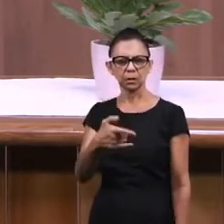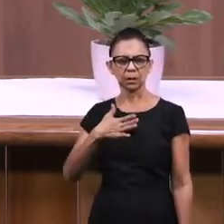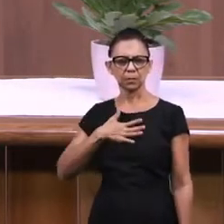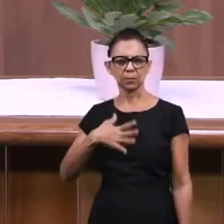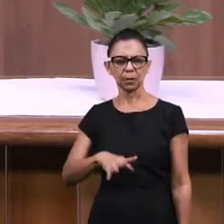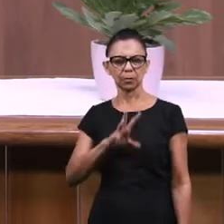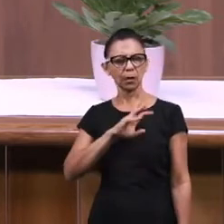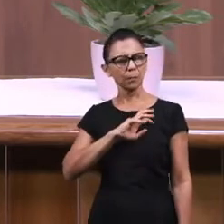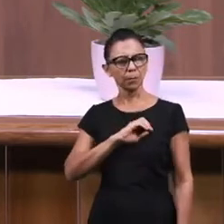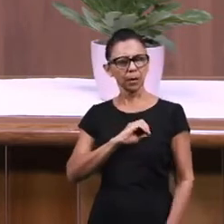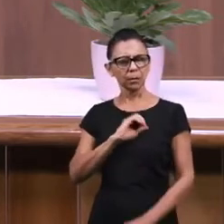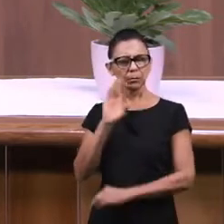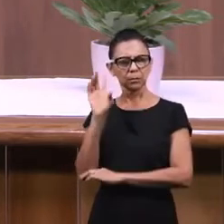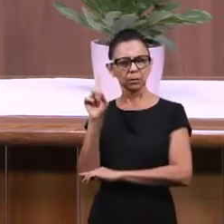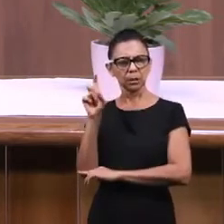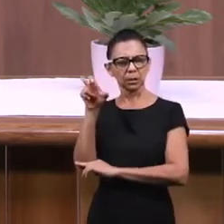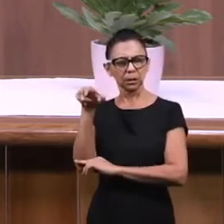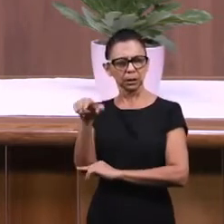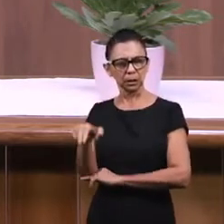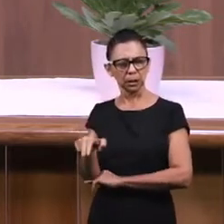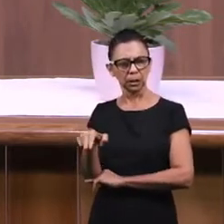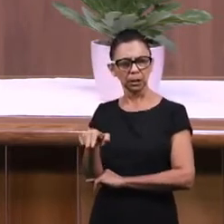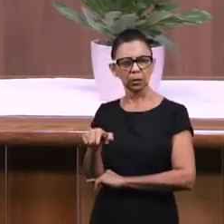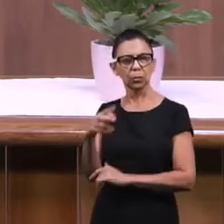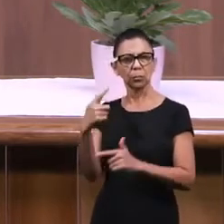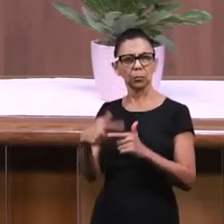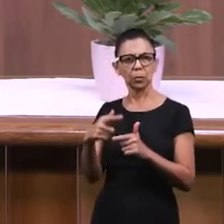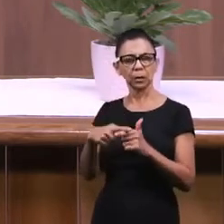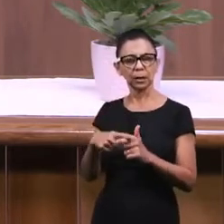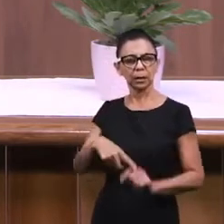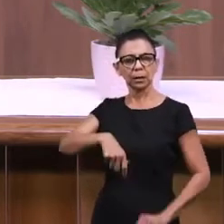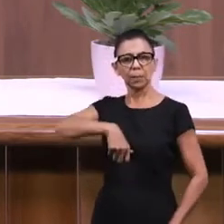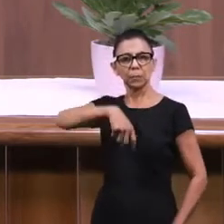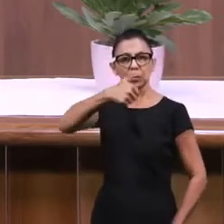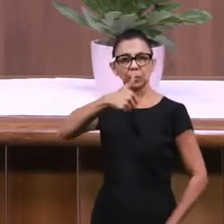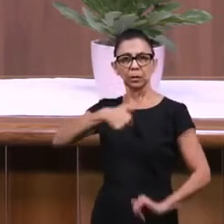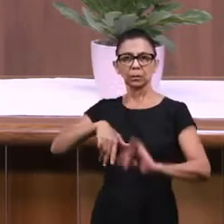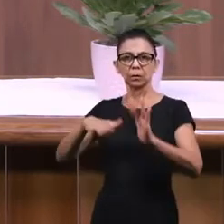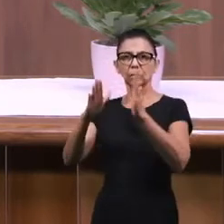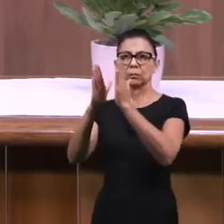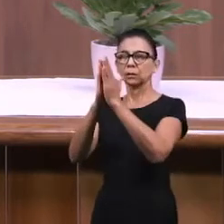And from his first prayer, God had heard him.